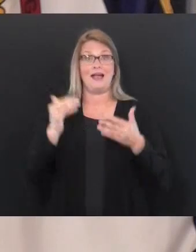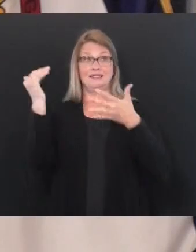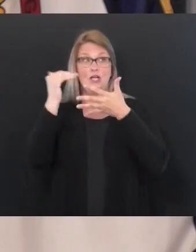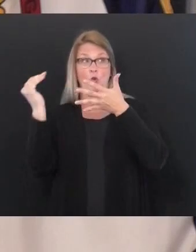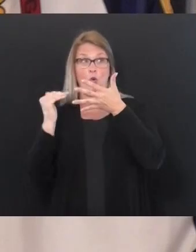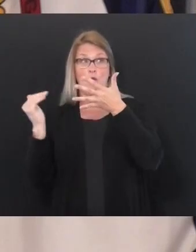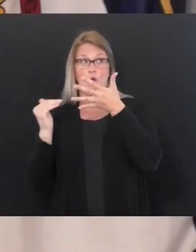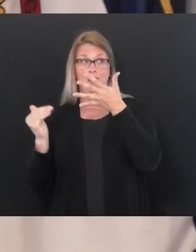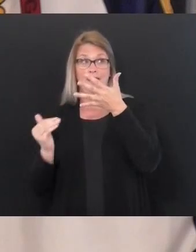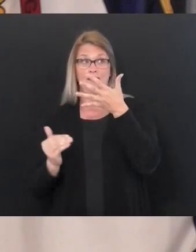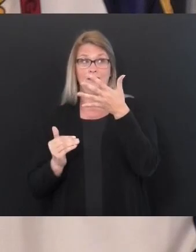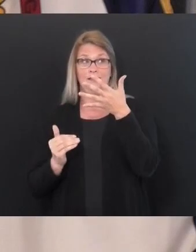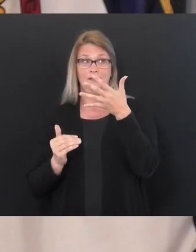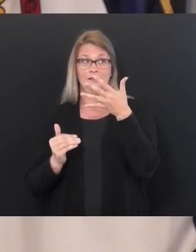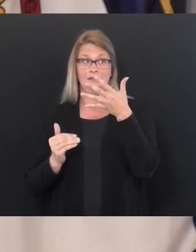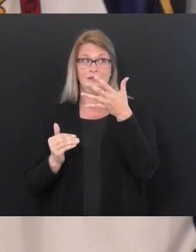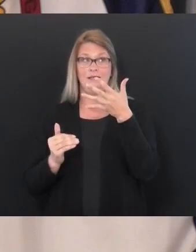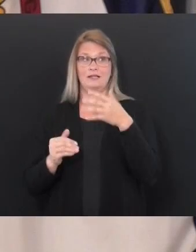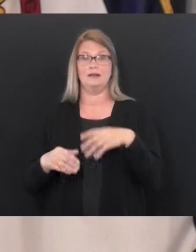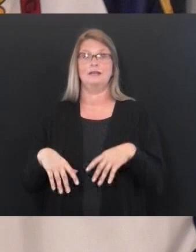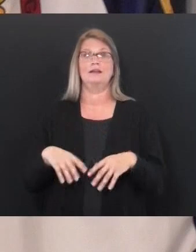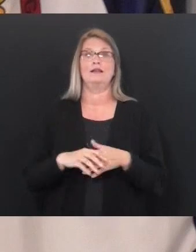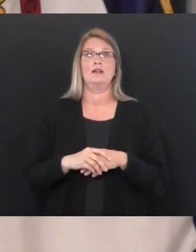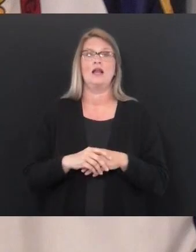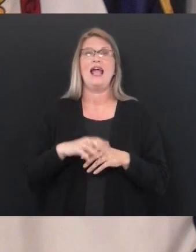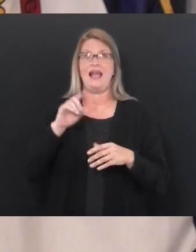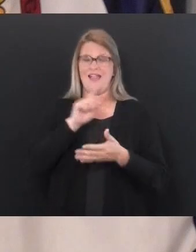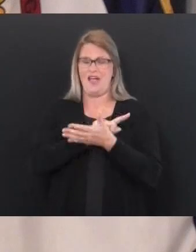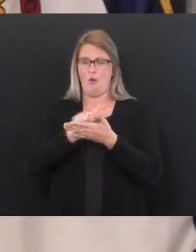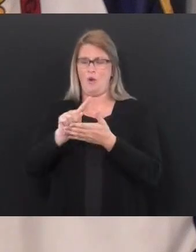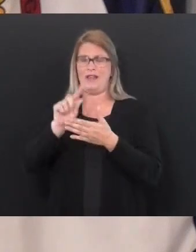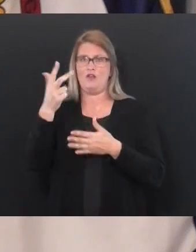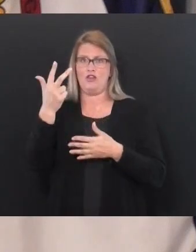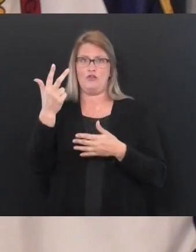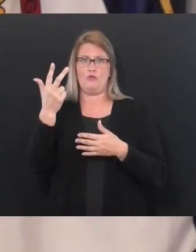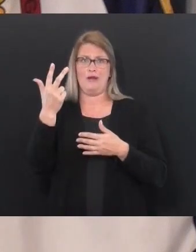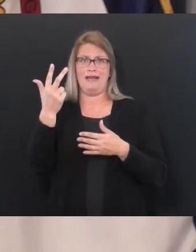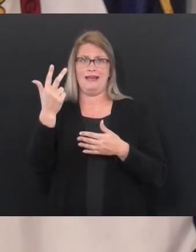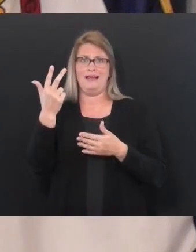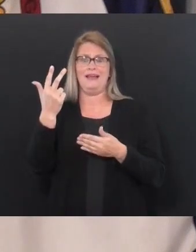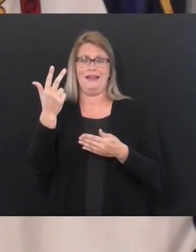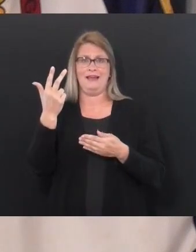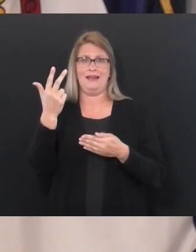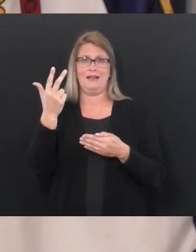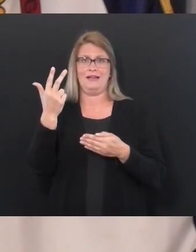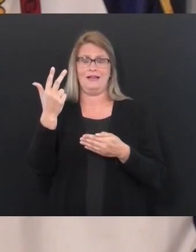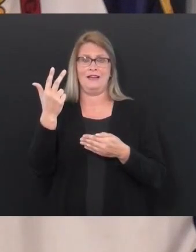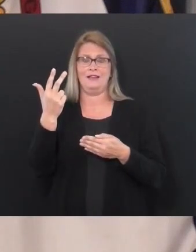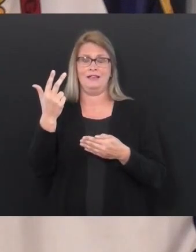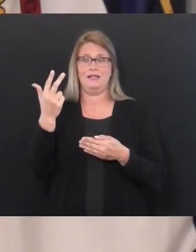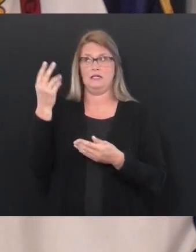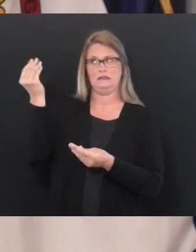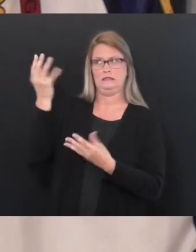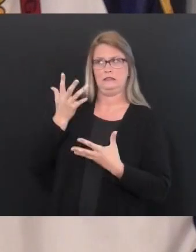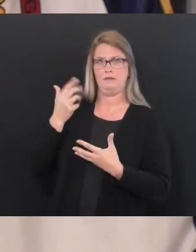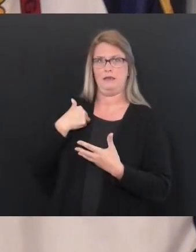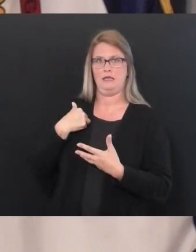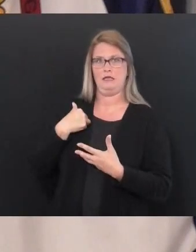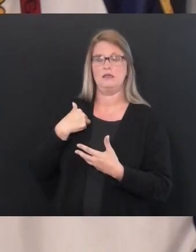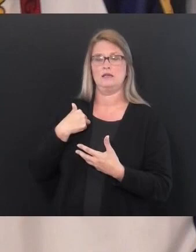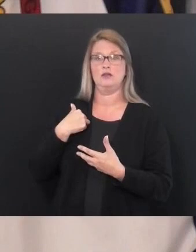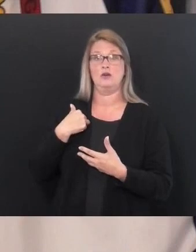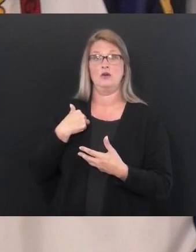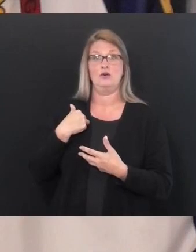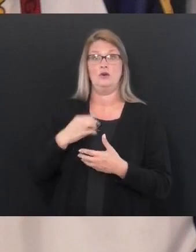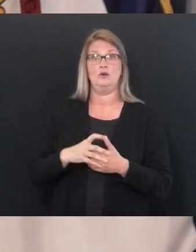out. After week 3, we put out additional guidelines. Yeah, and I'm getting some information here as I go,